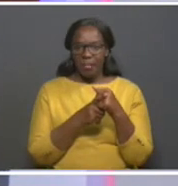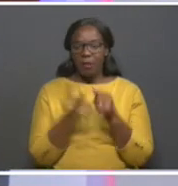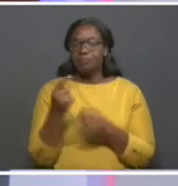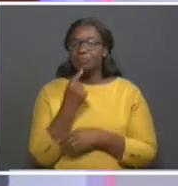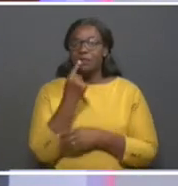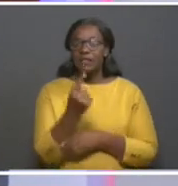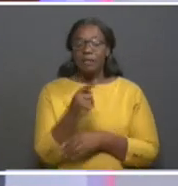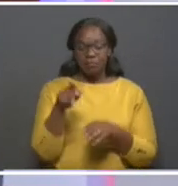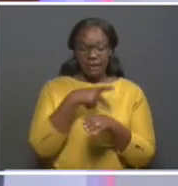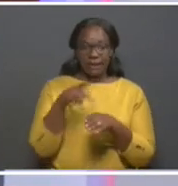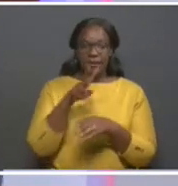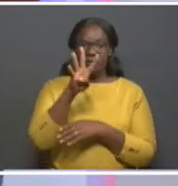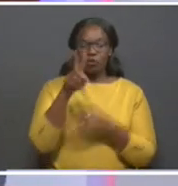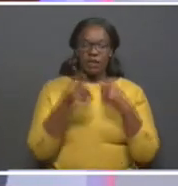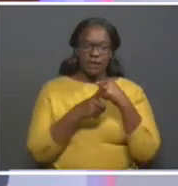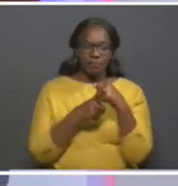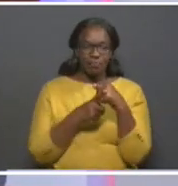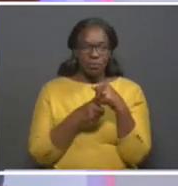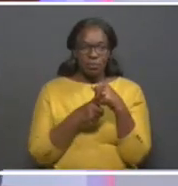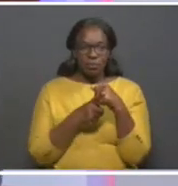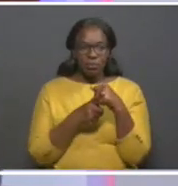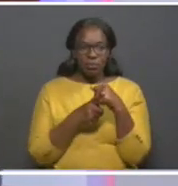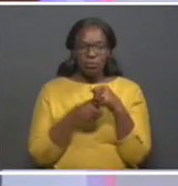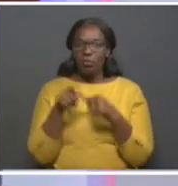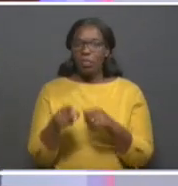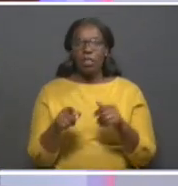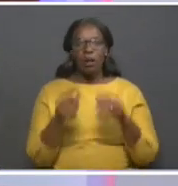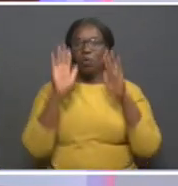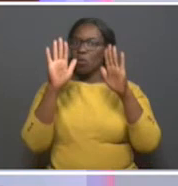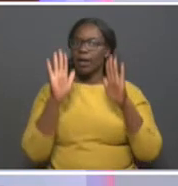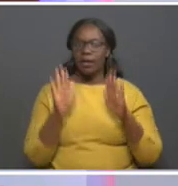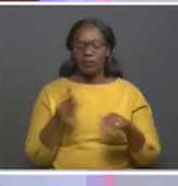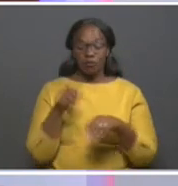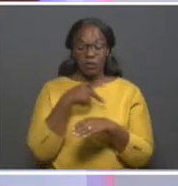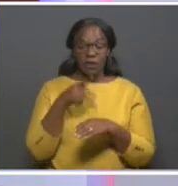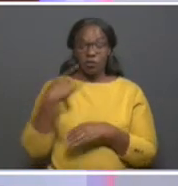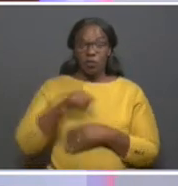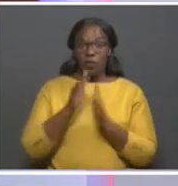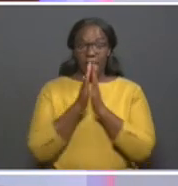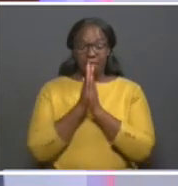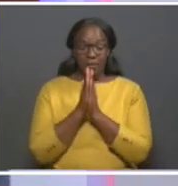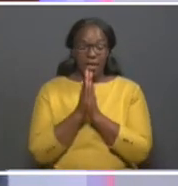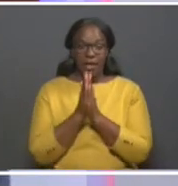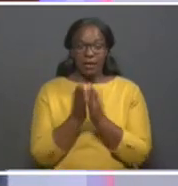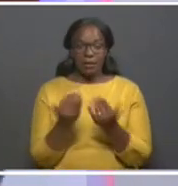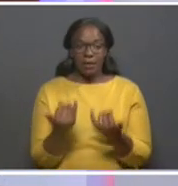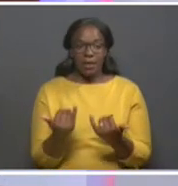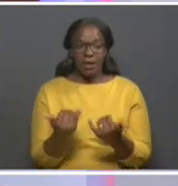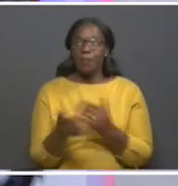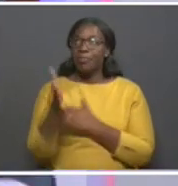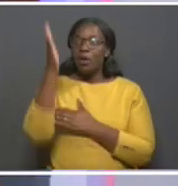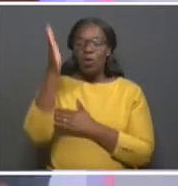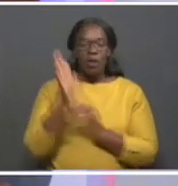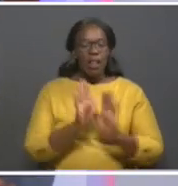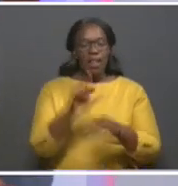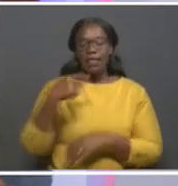to Psalm 46. This is a great psalm for us to pray in this season. God has not left